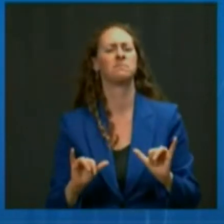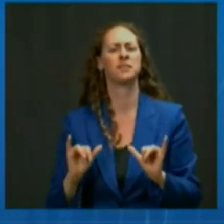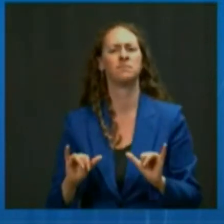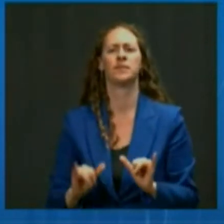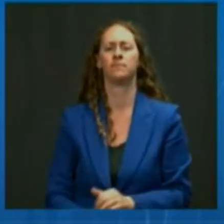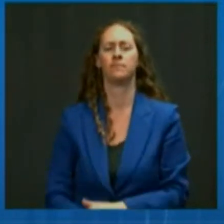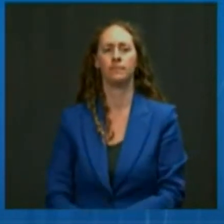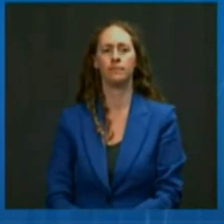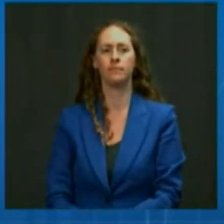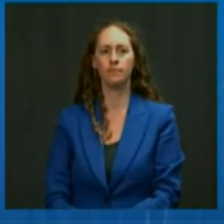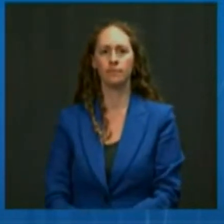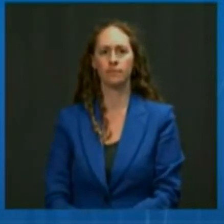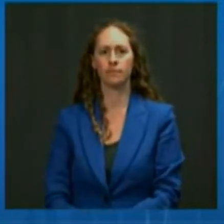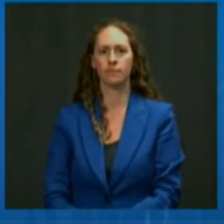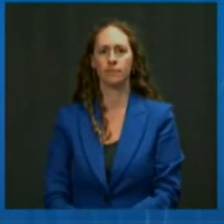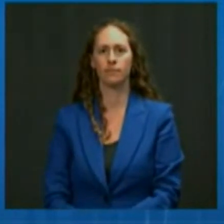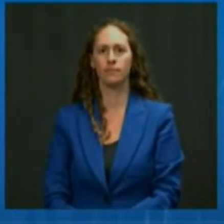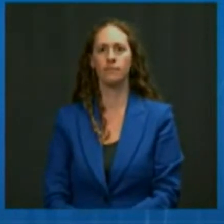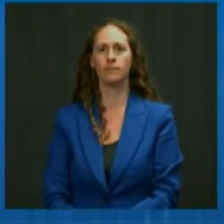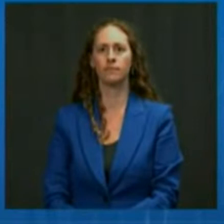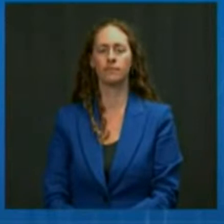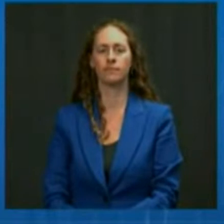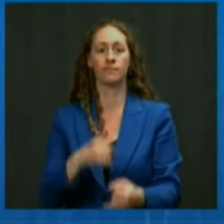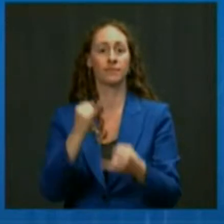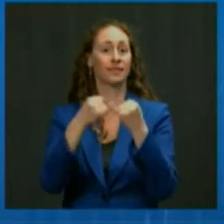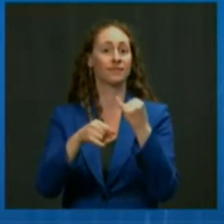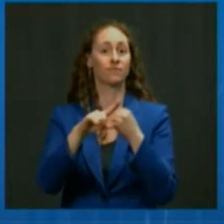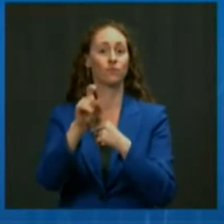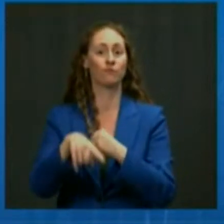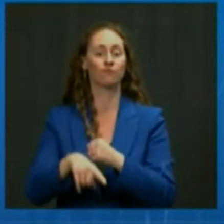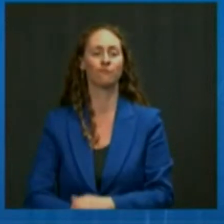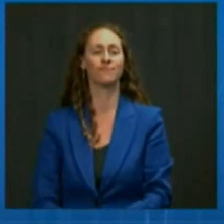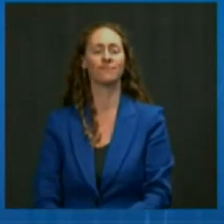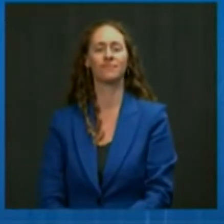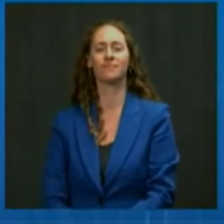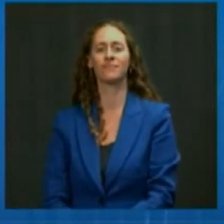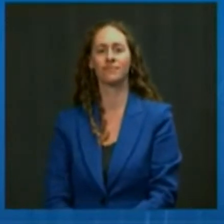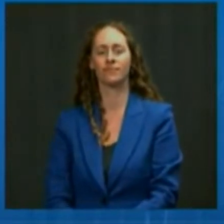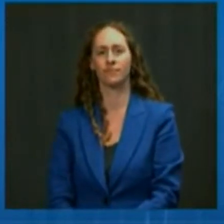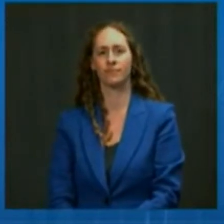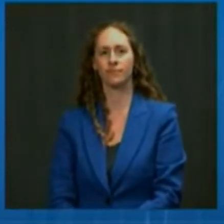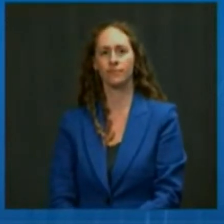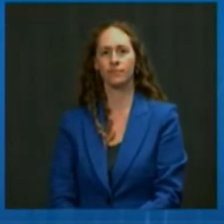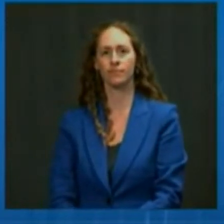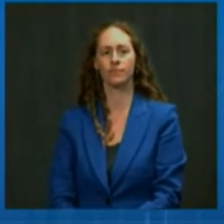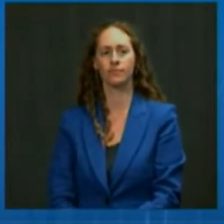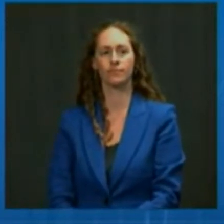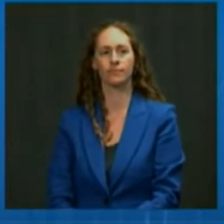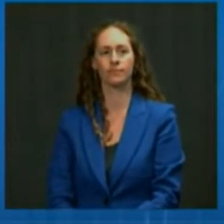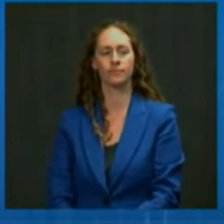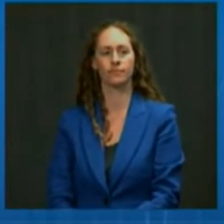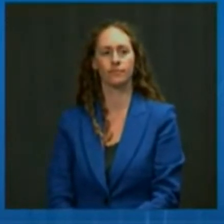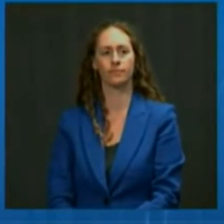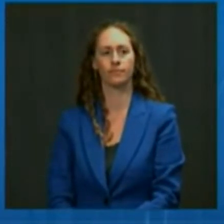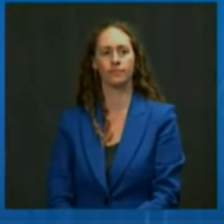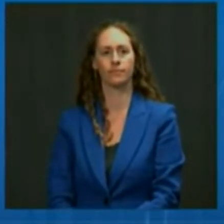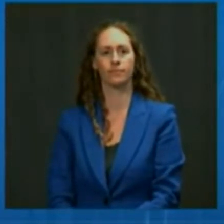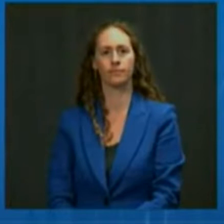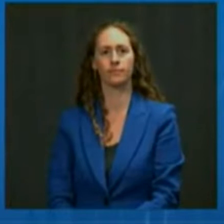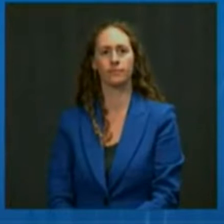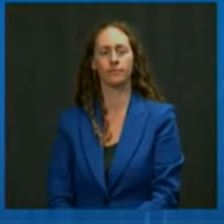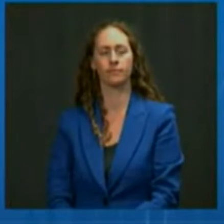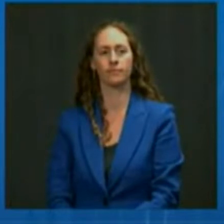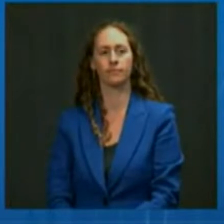question, Kevin? All right, Brenda. Thanks. I just have a question a little bit to